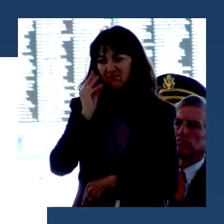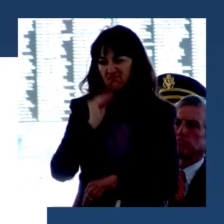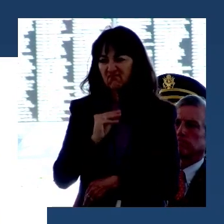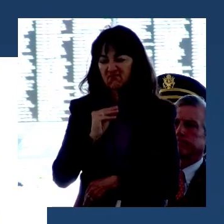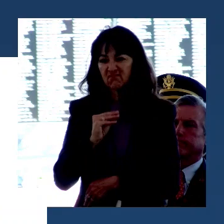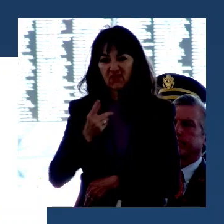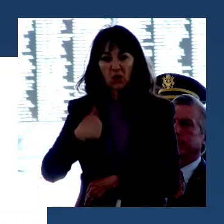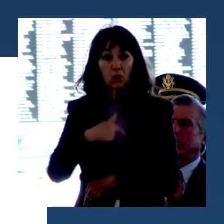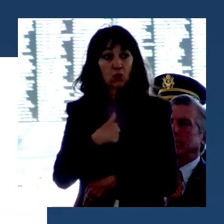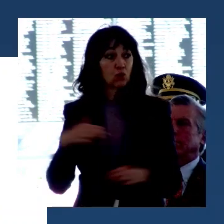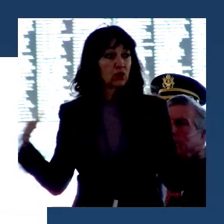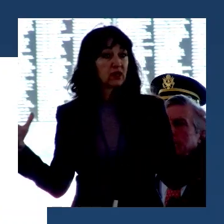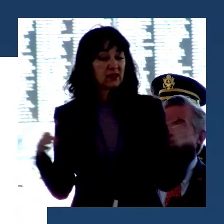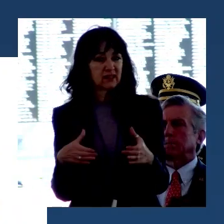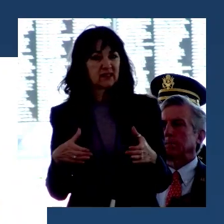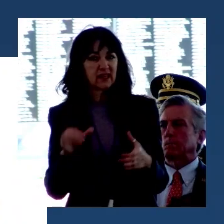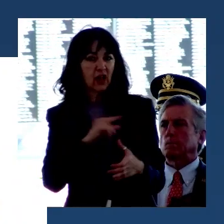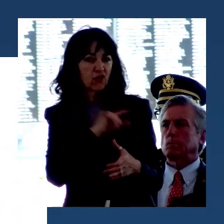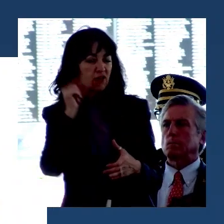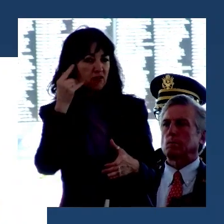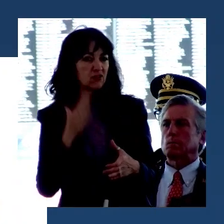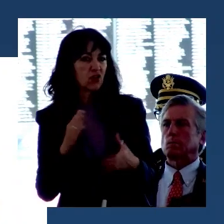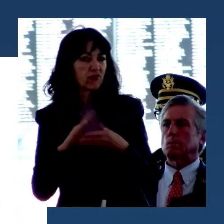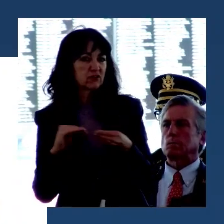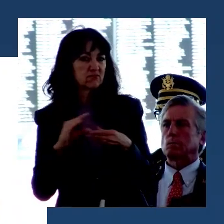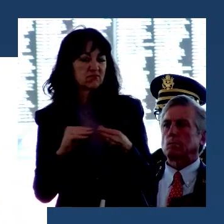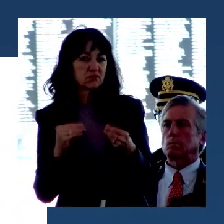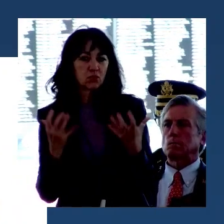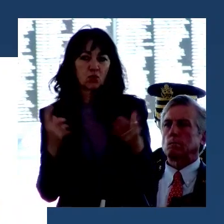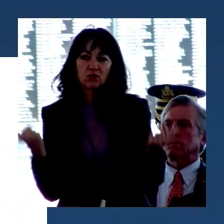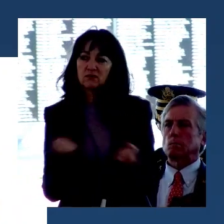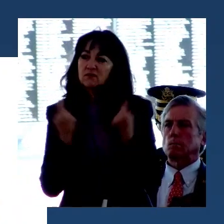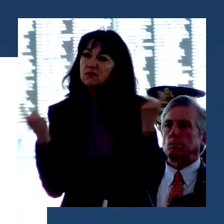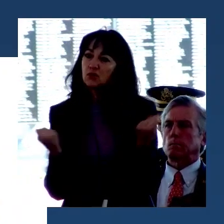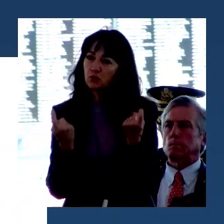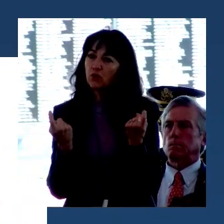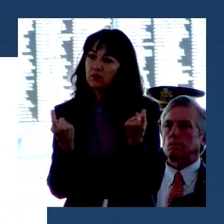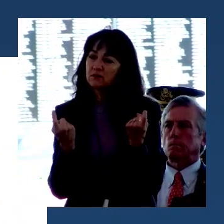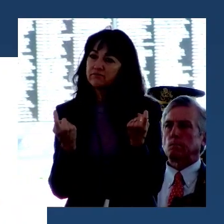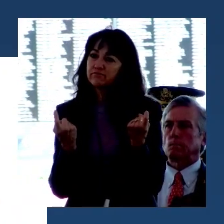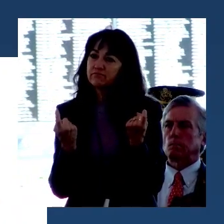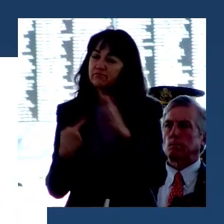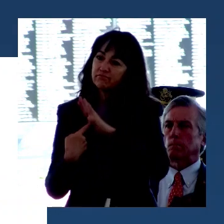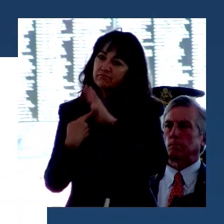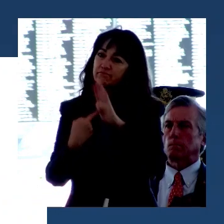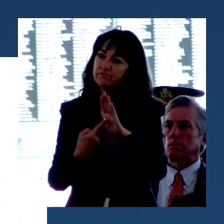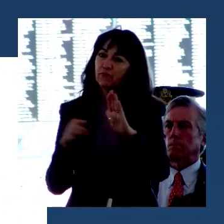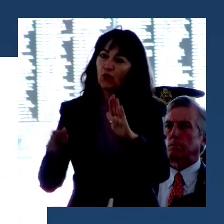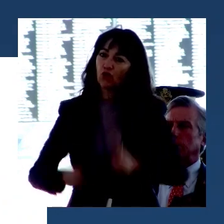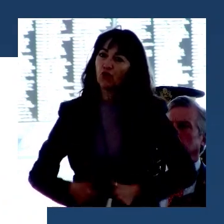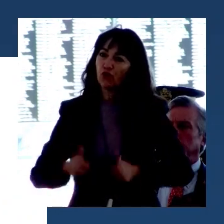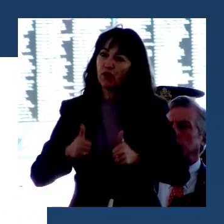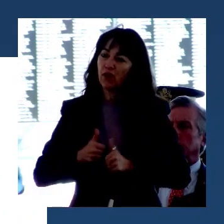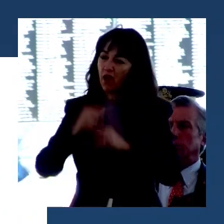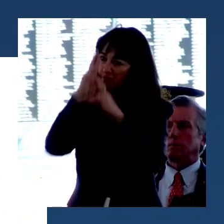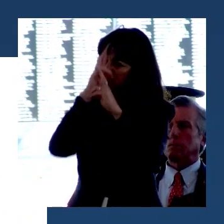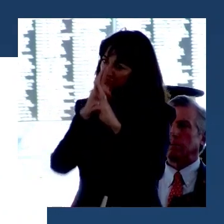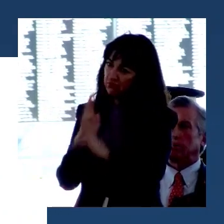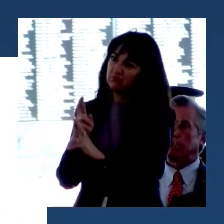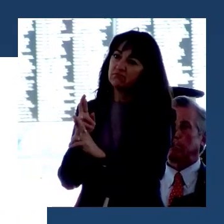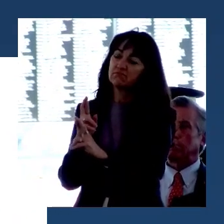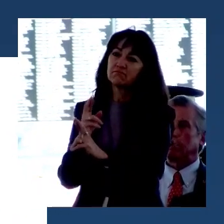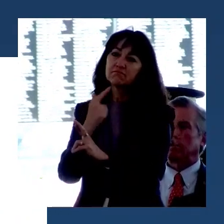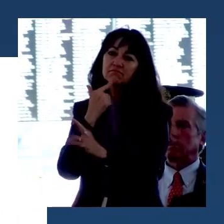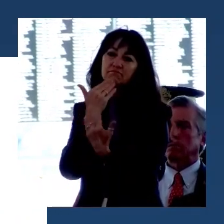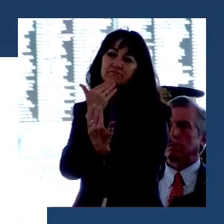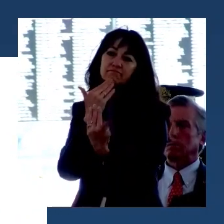our governor indicated, to celebrate as well their lives of honor, to say thank you.